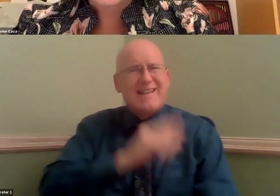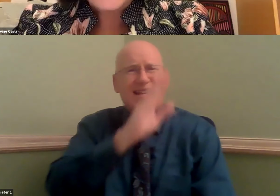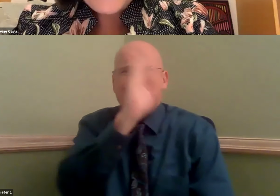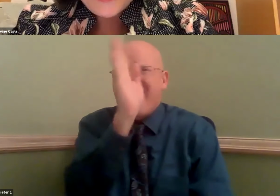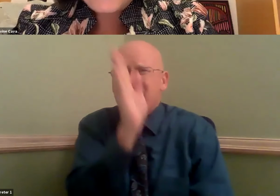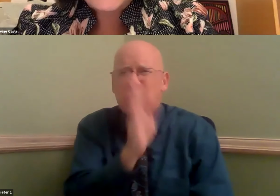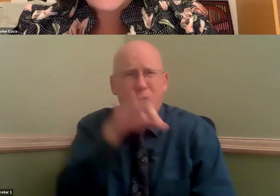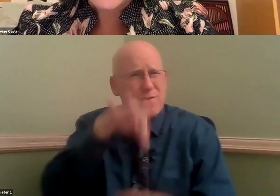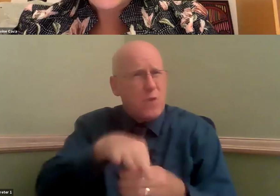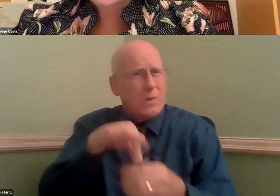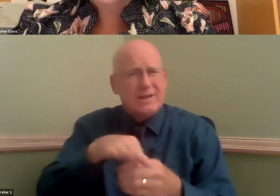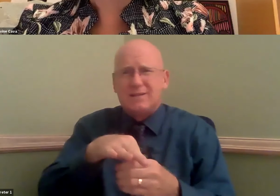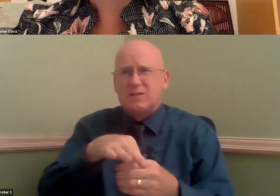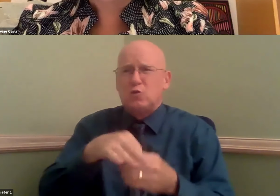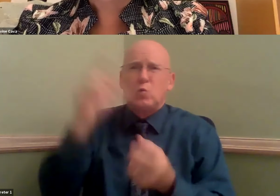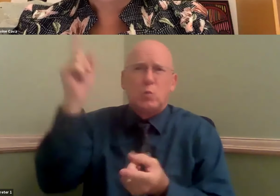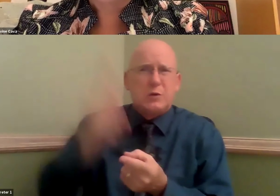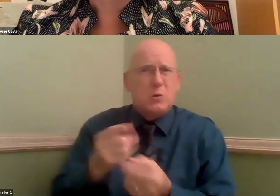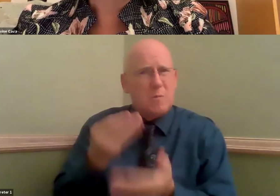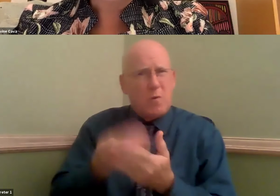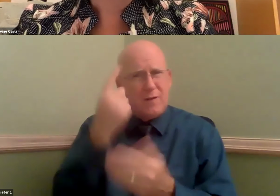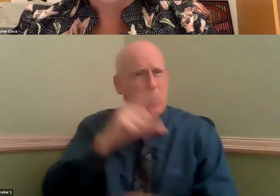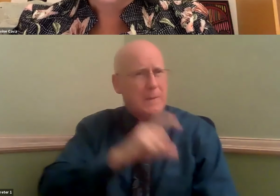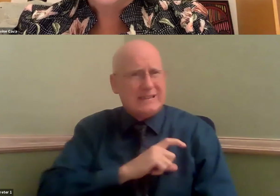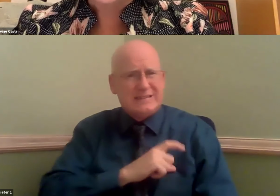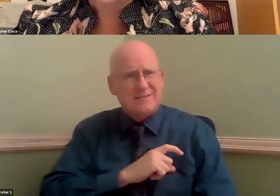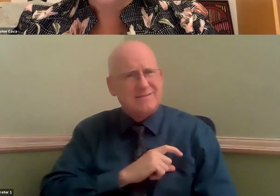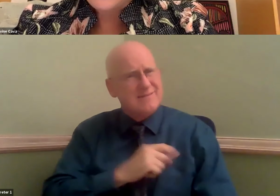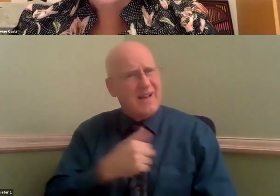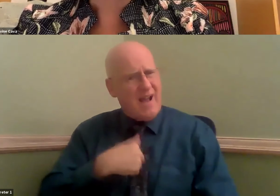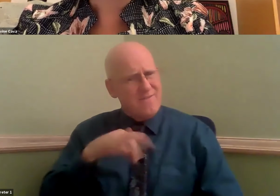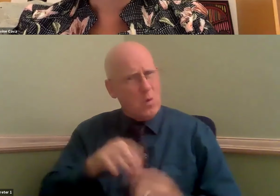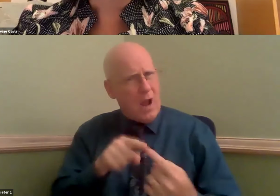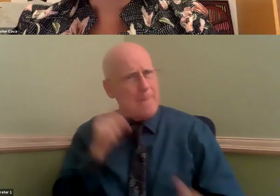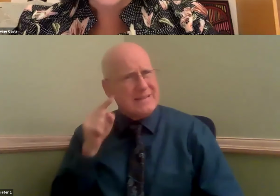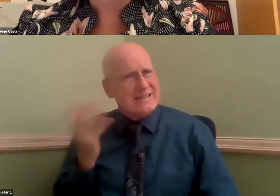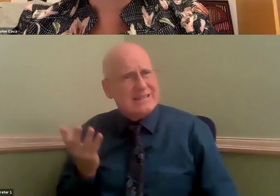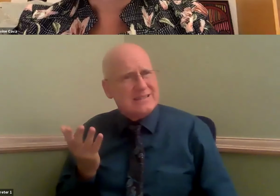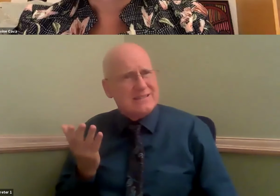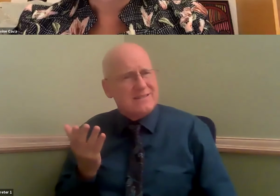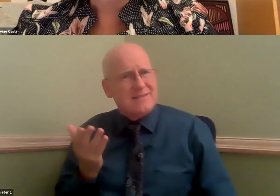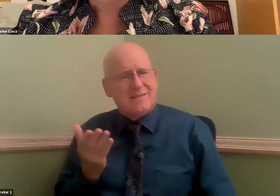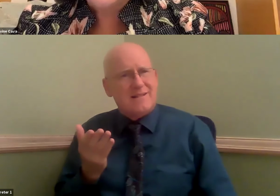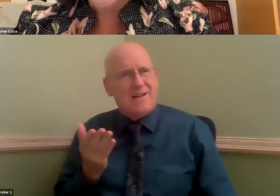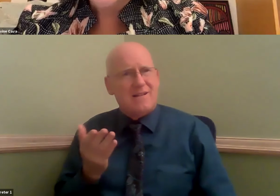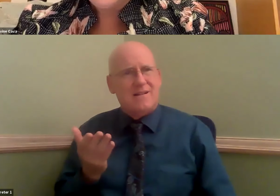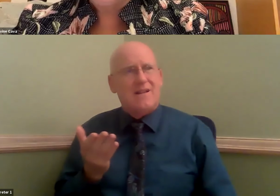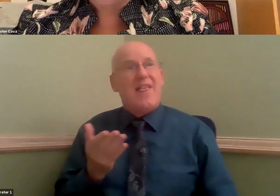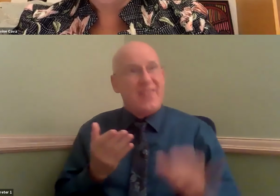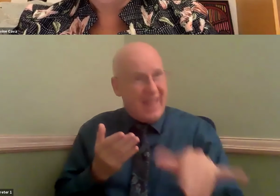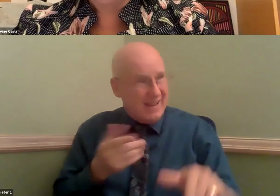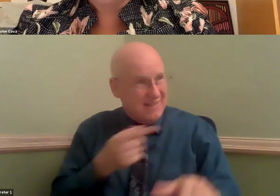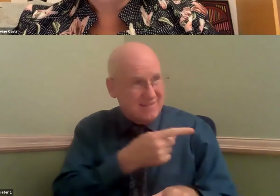budget, quite to the opposite. And it's really very offensive. And it's designed to create fear.